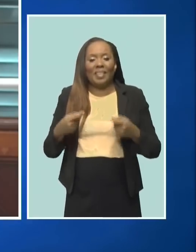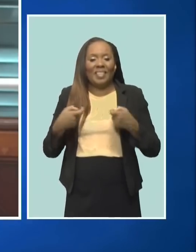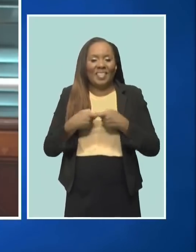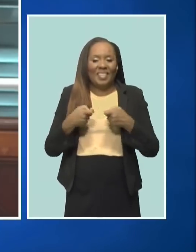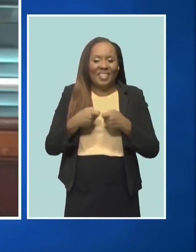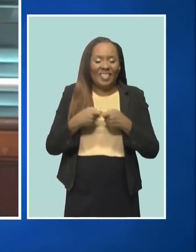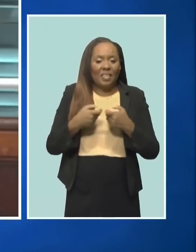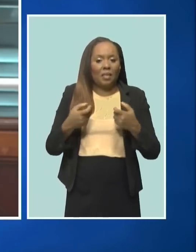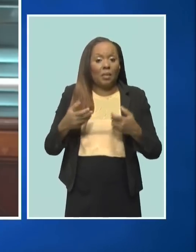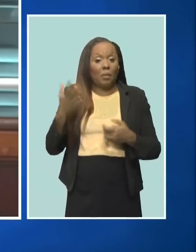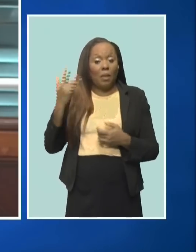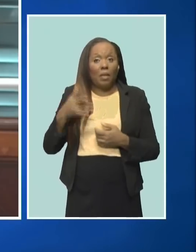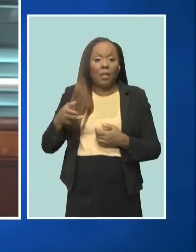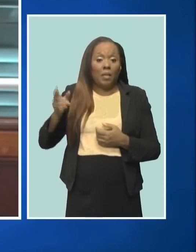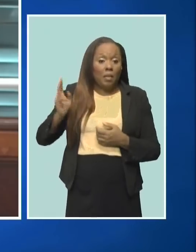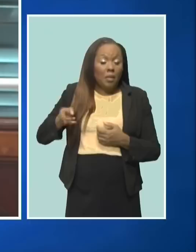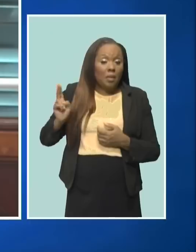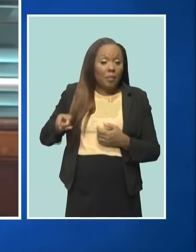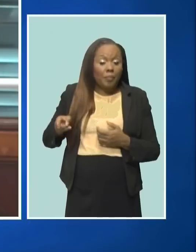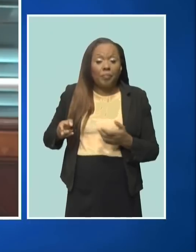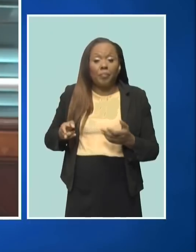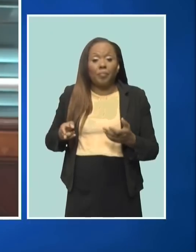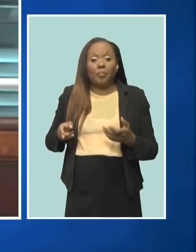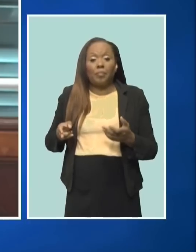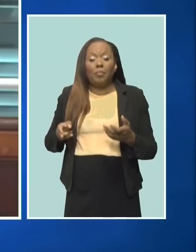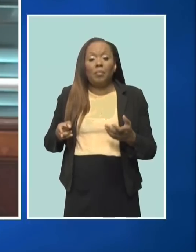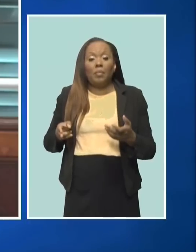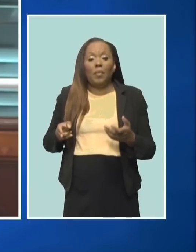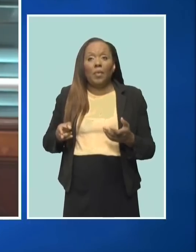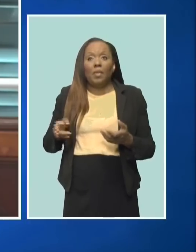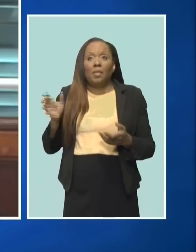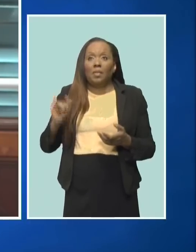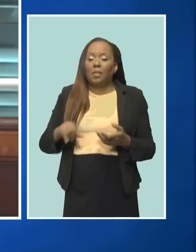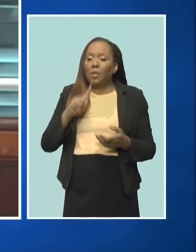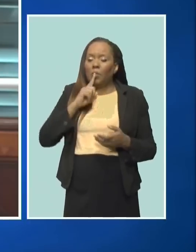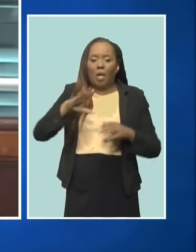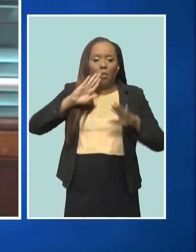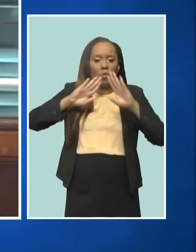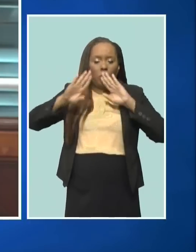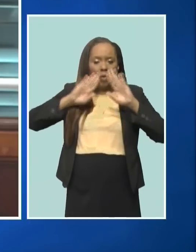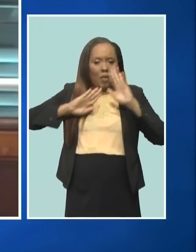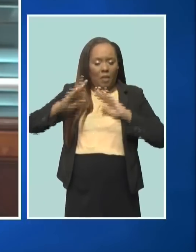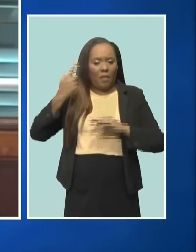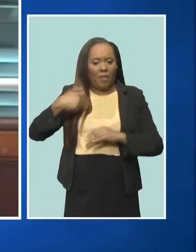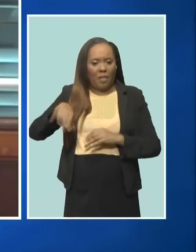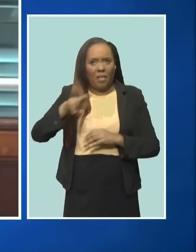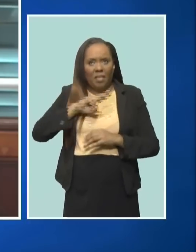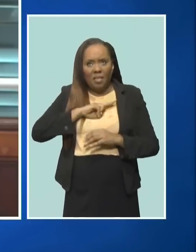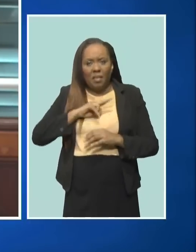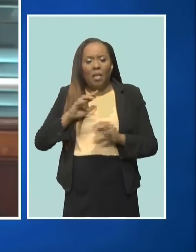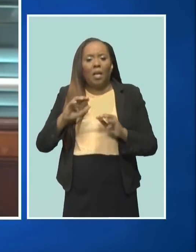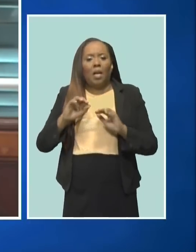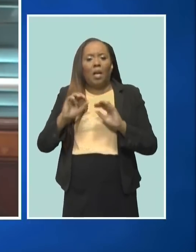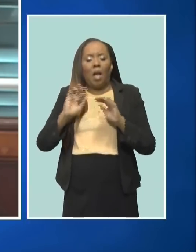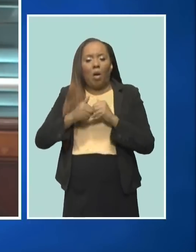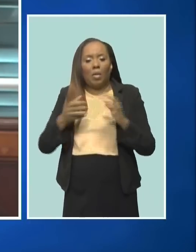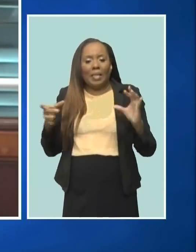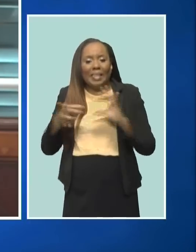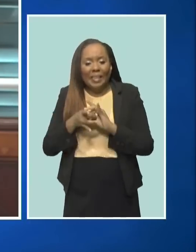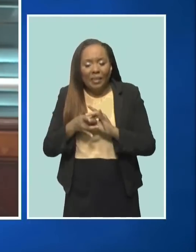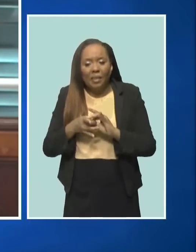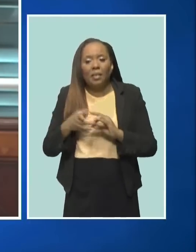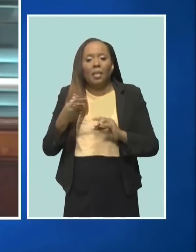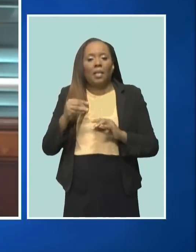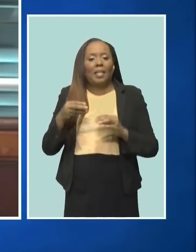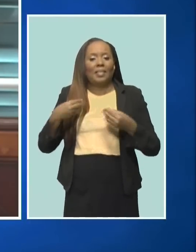because historically that too has been a source of deep frustration. Interconnection and sale of